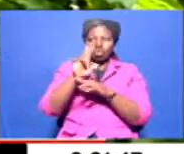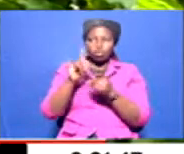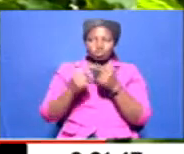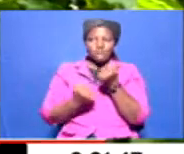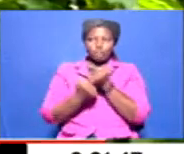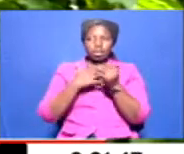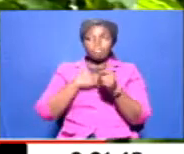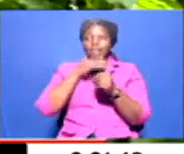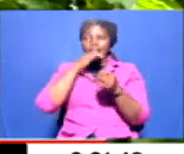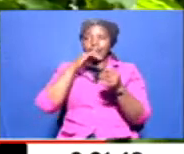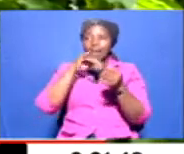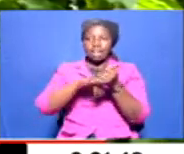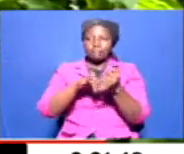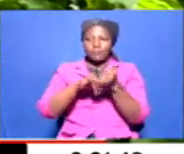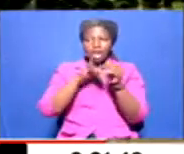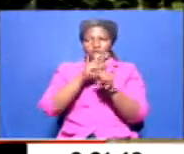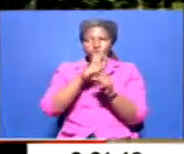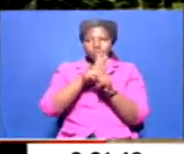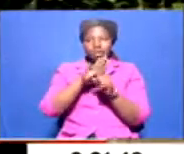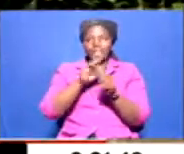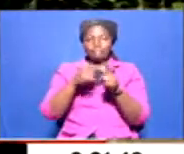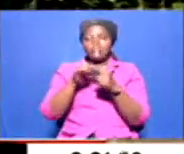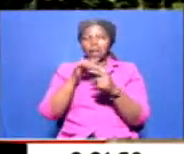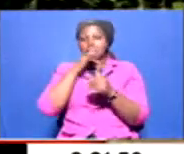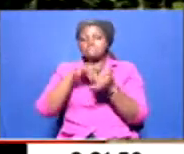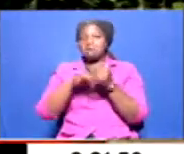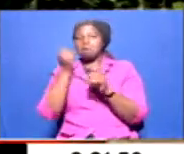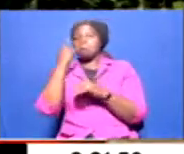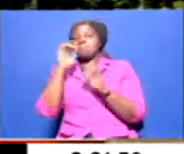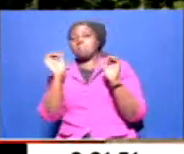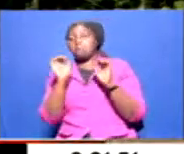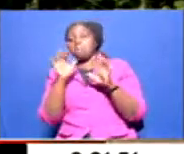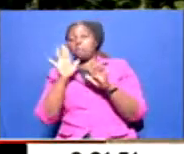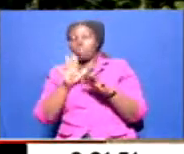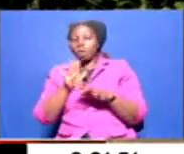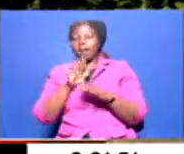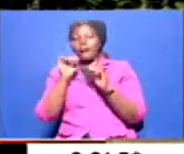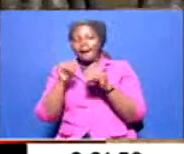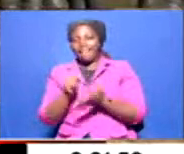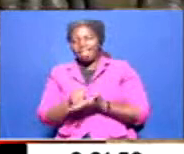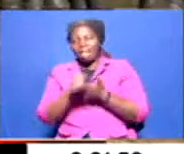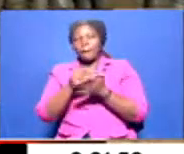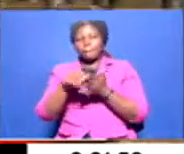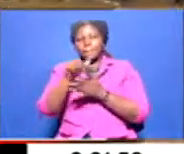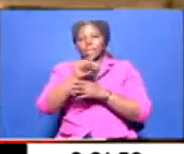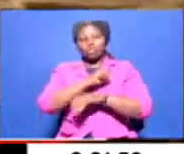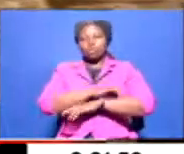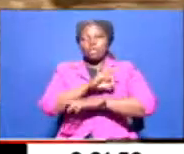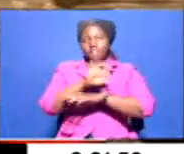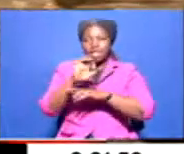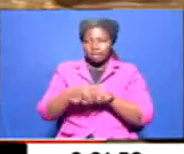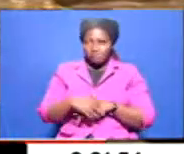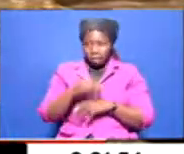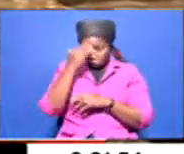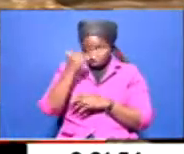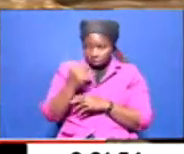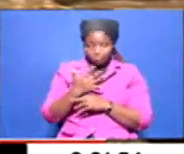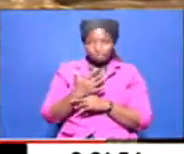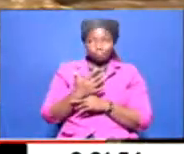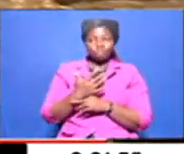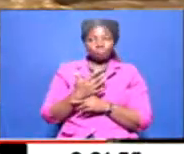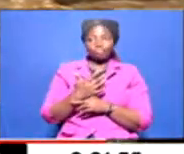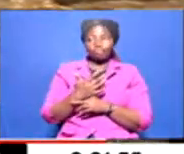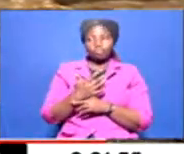can really assist or can really pay the school fees. Due to limited land access in Kericho County, women, through a venture known